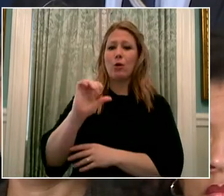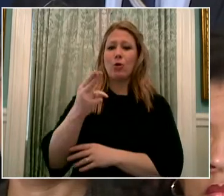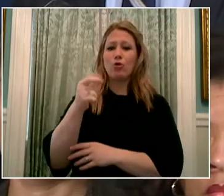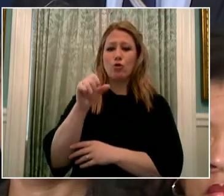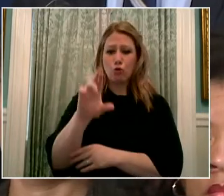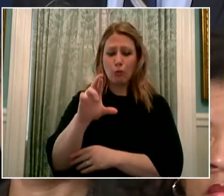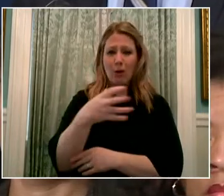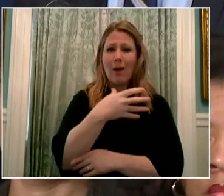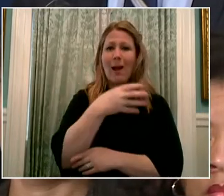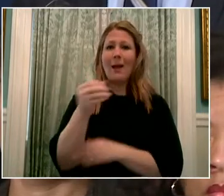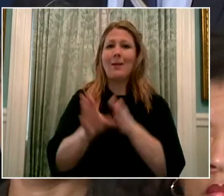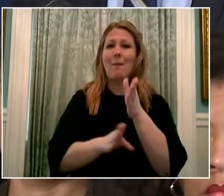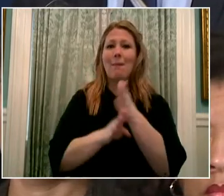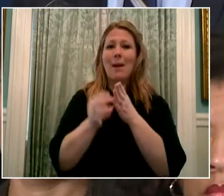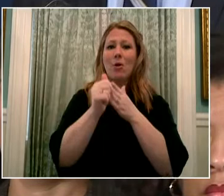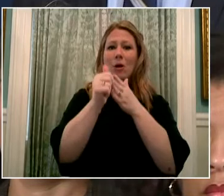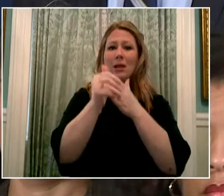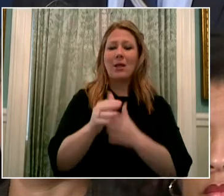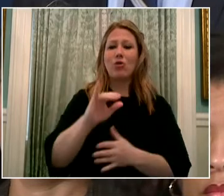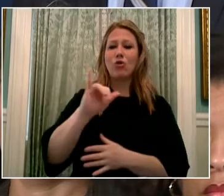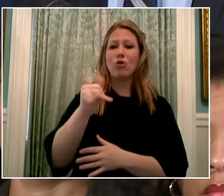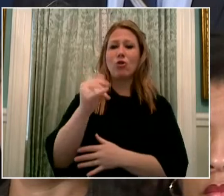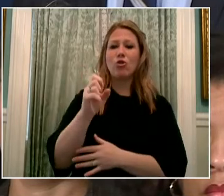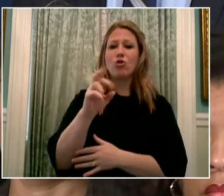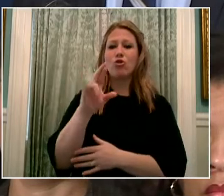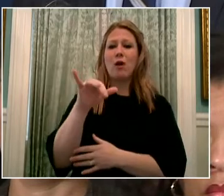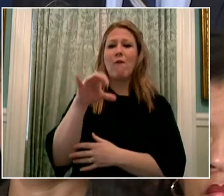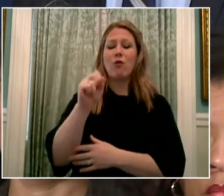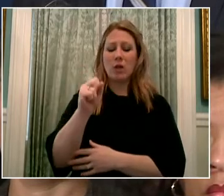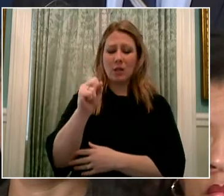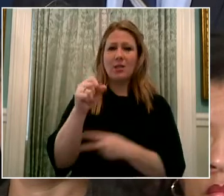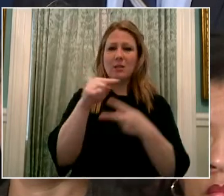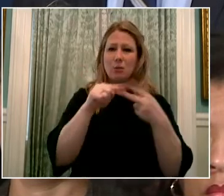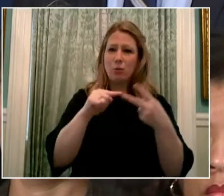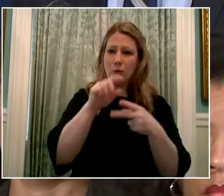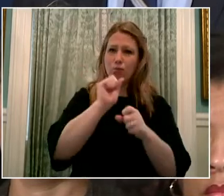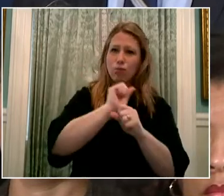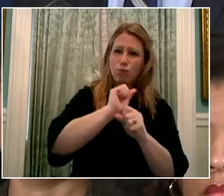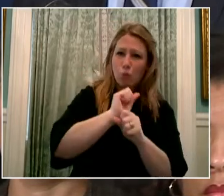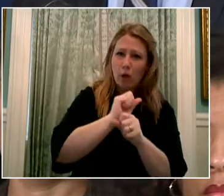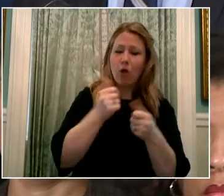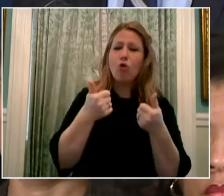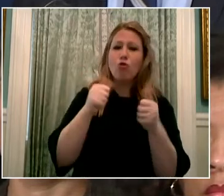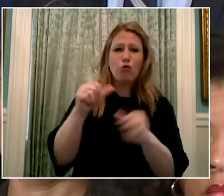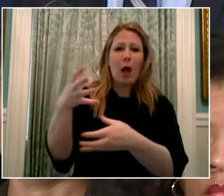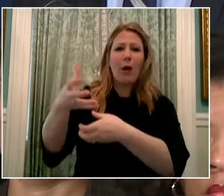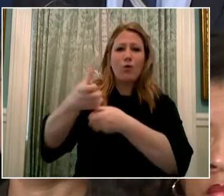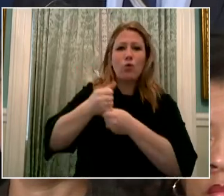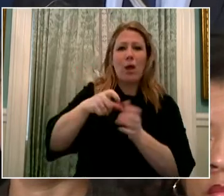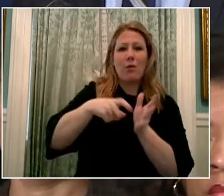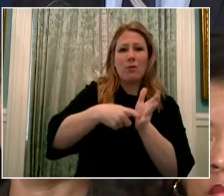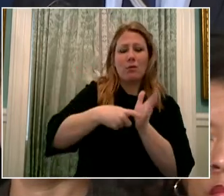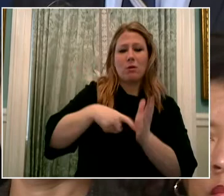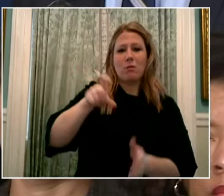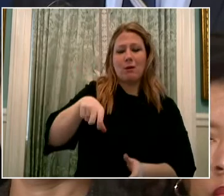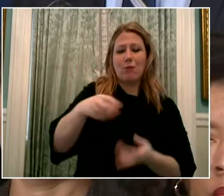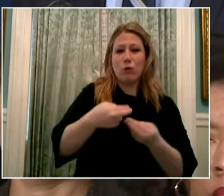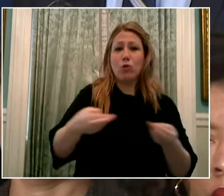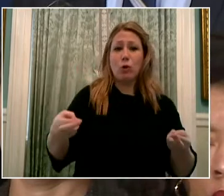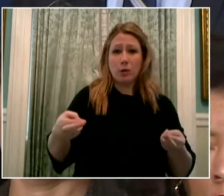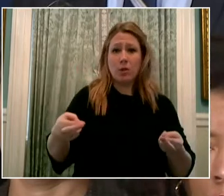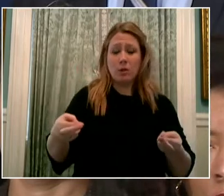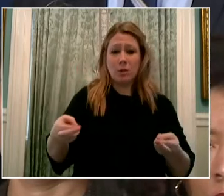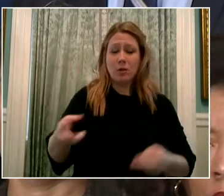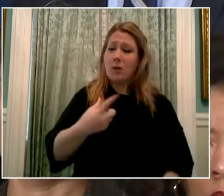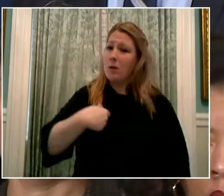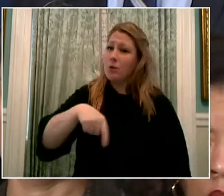Jeffries, for what they're doing in their attempts to bring in the necessary resources we deserve. We need to expeditiously get the money that's